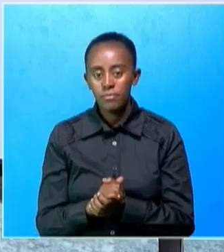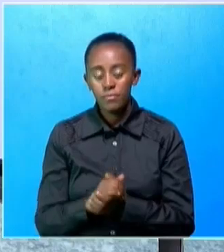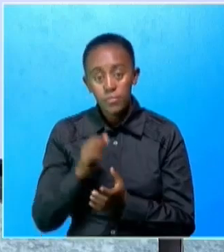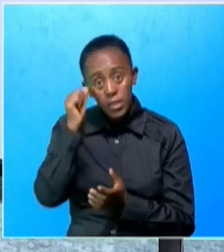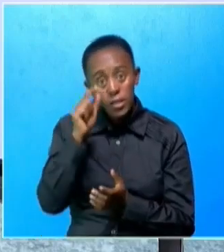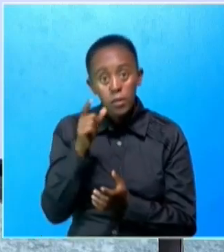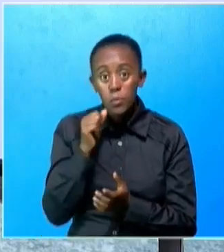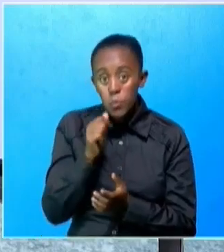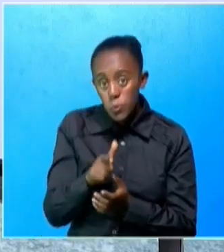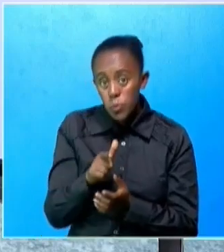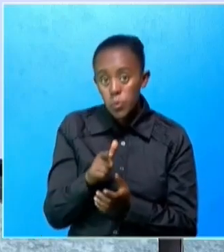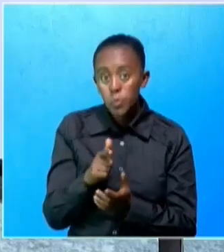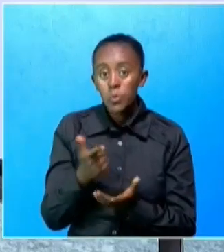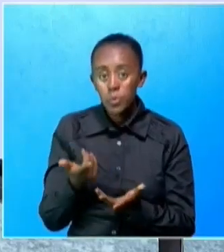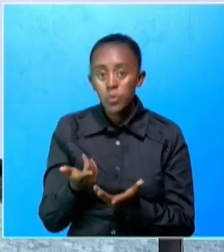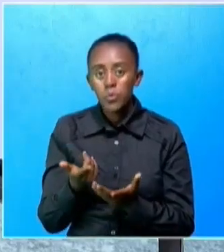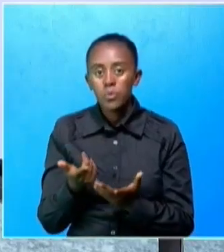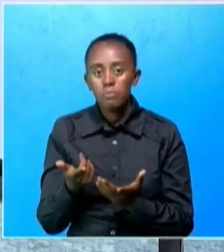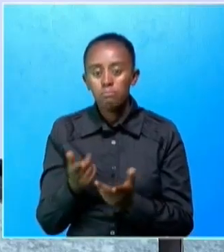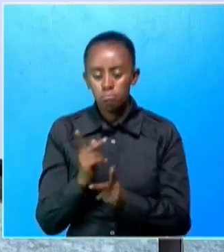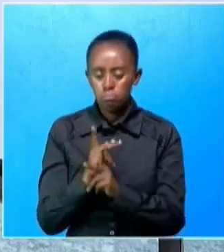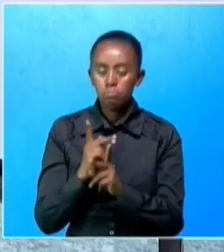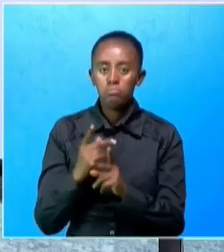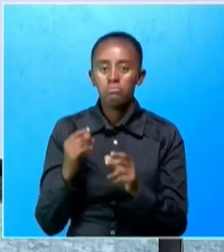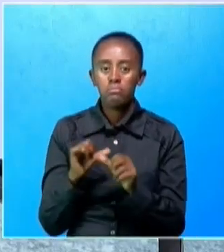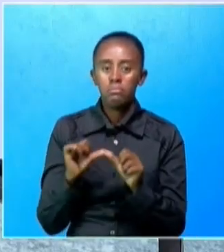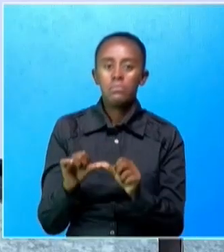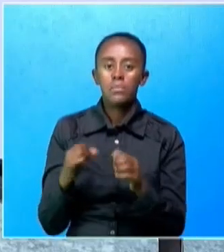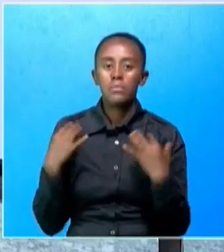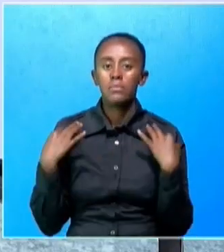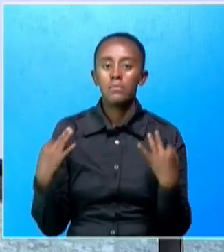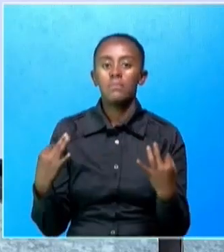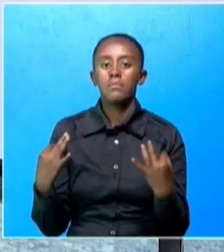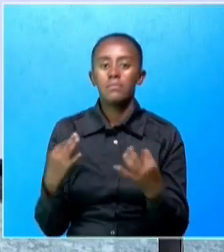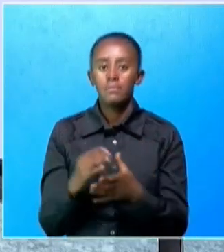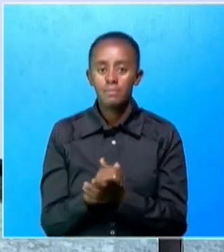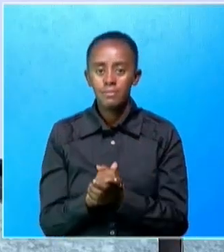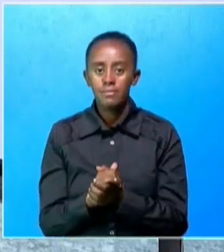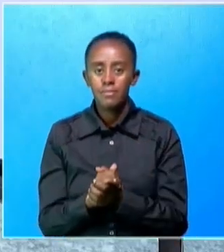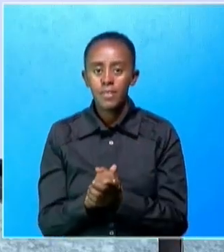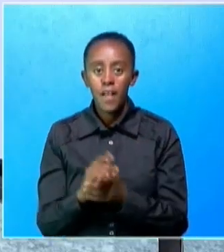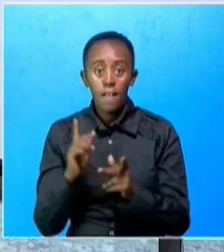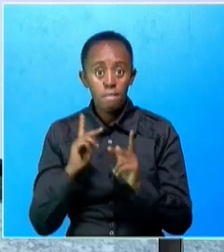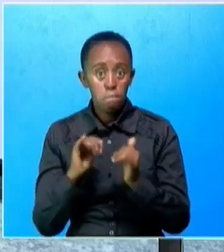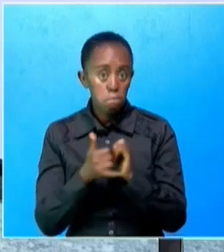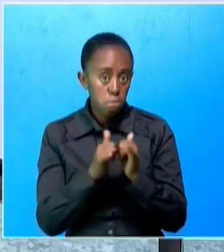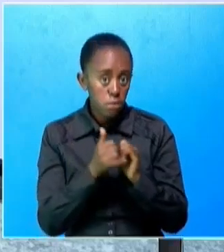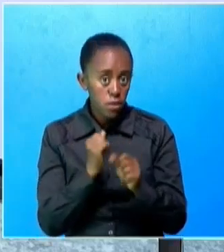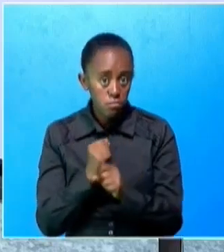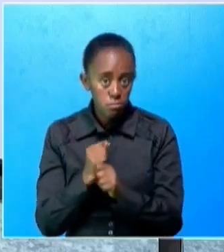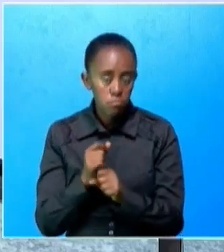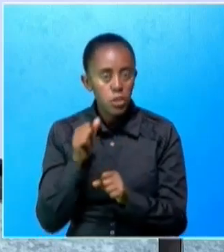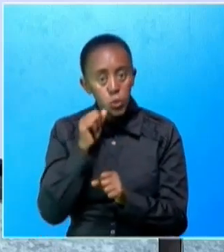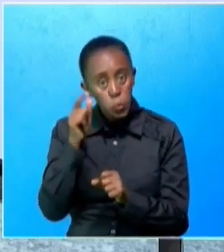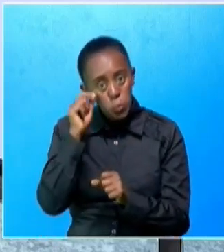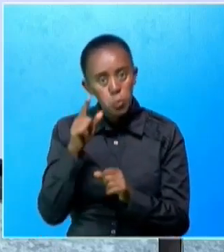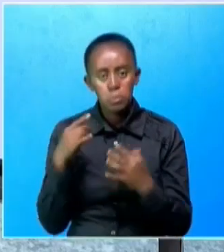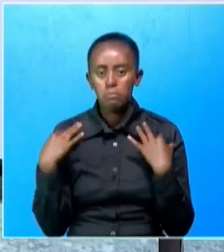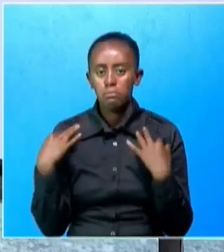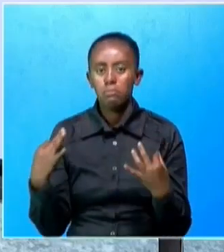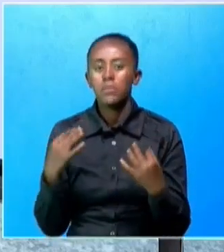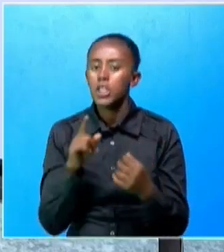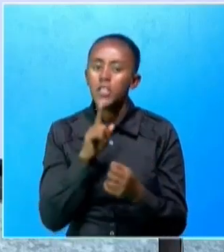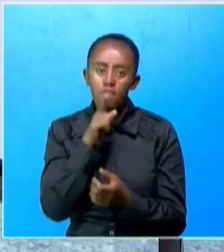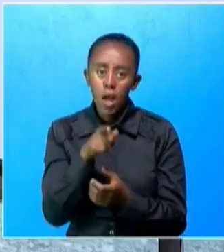He or she will stay healthy. If someone does physical exercise, he or she will stay healthy. This is